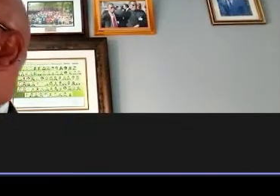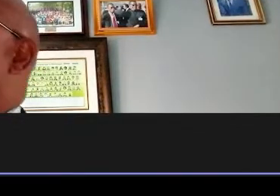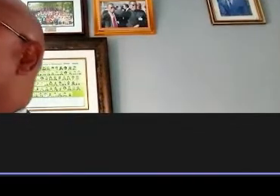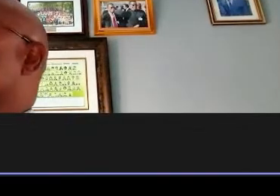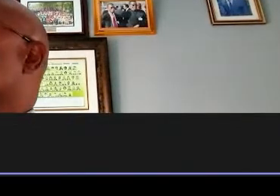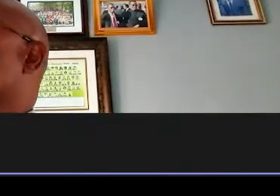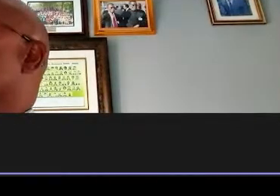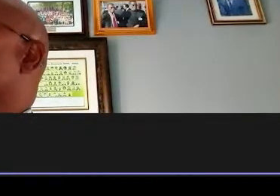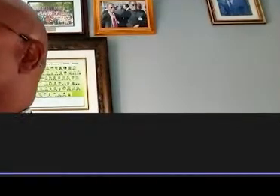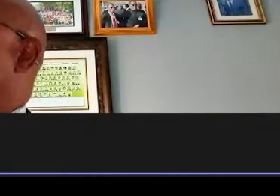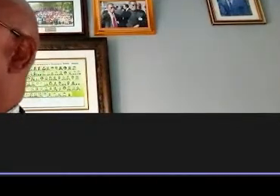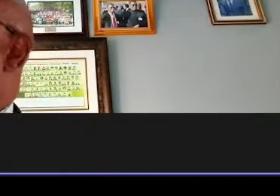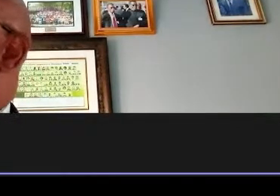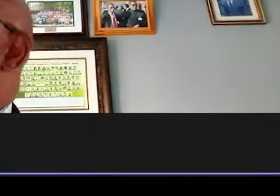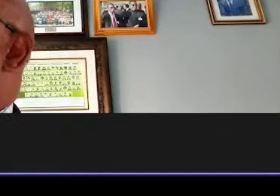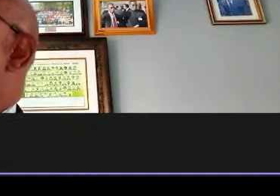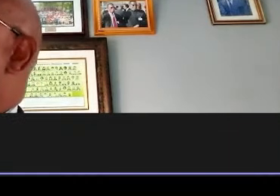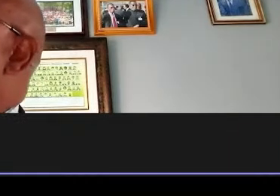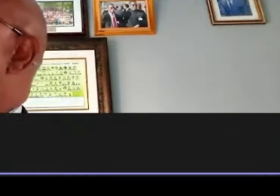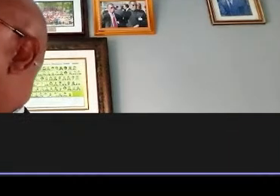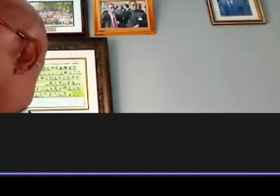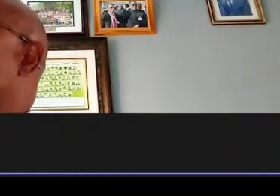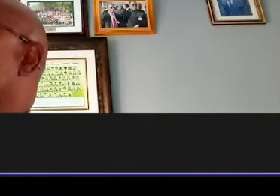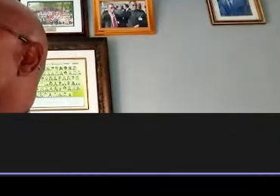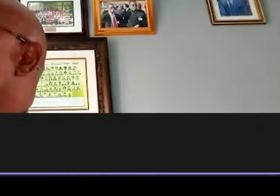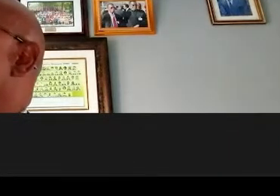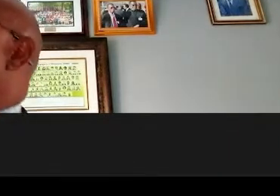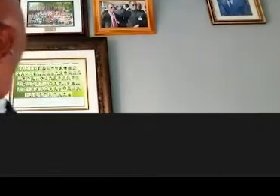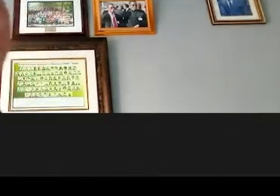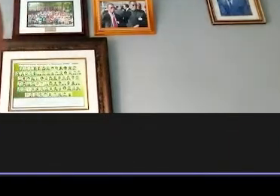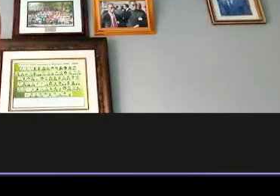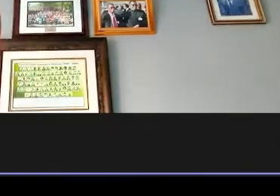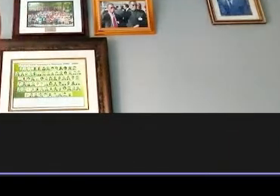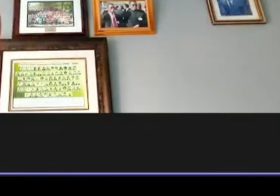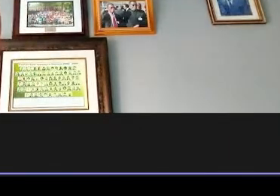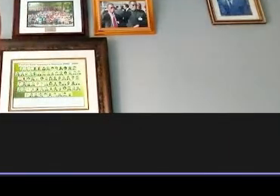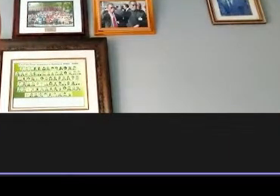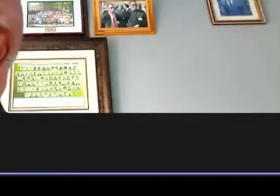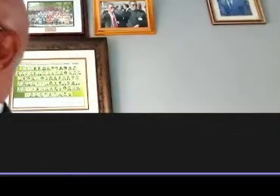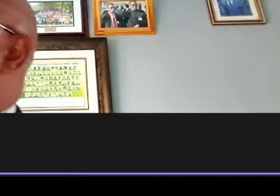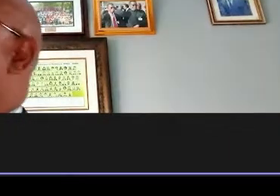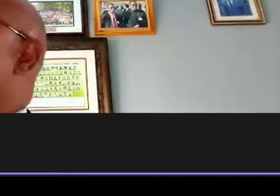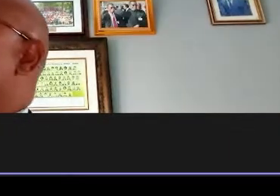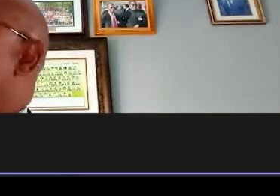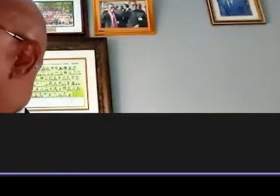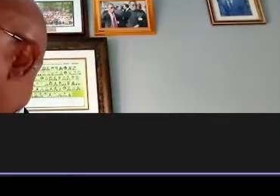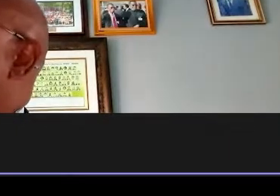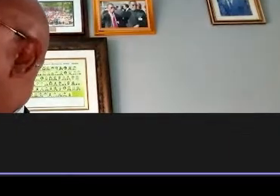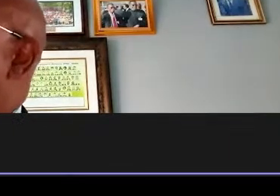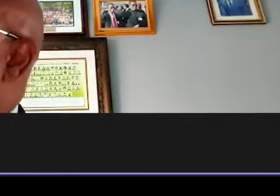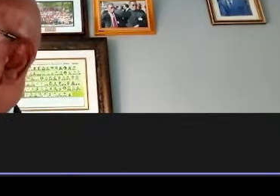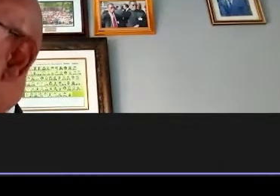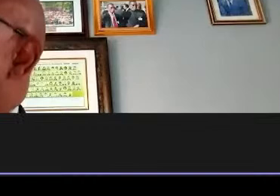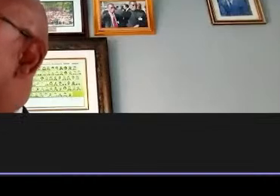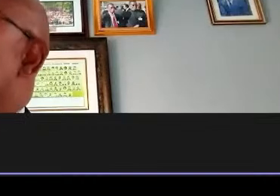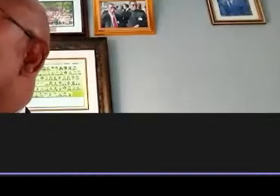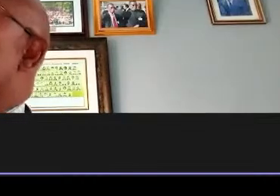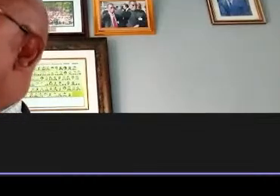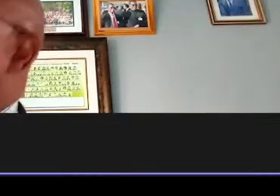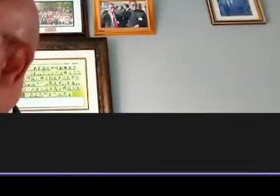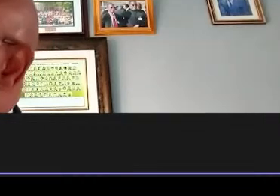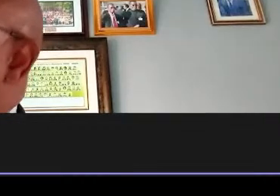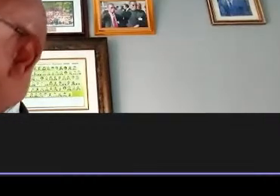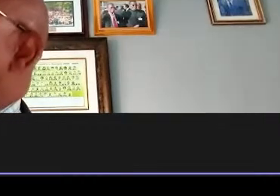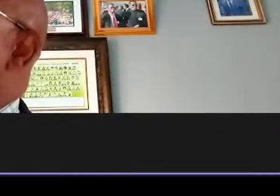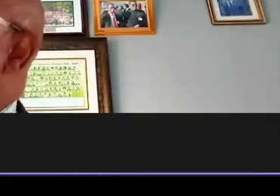KwaZulu-Natal Legislature's Select Committee on Public Accounts has called for an emergency meeting with provincial departments